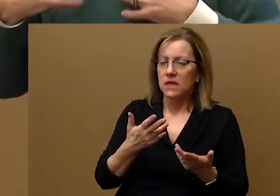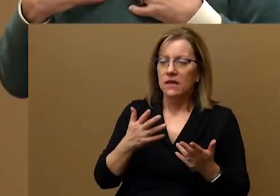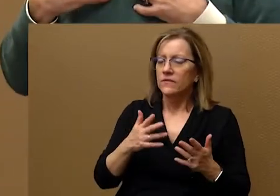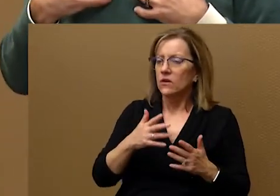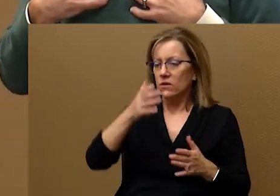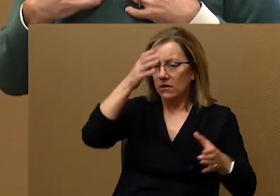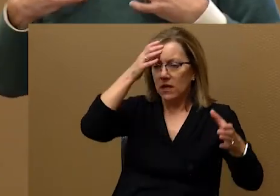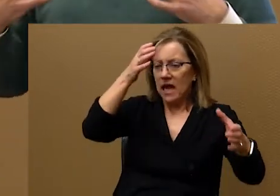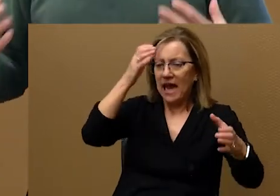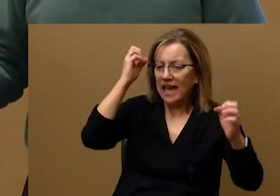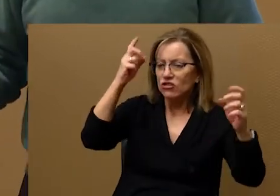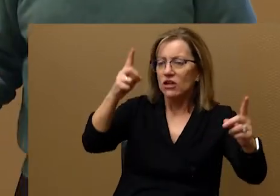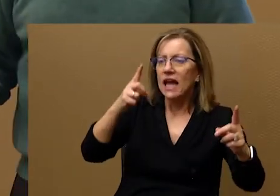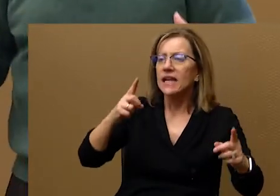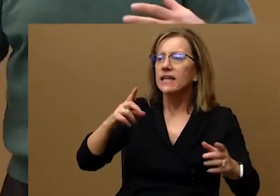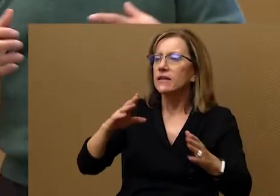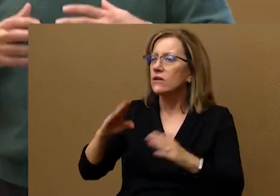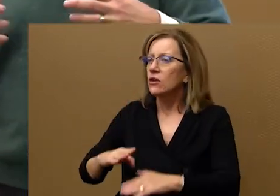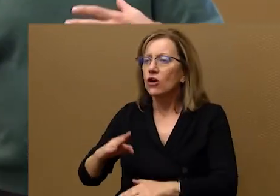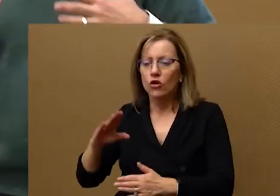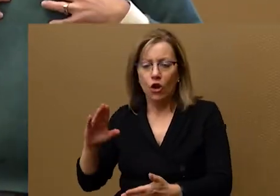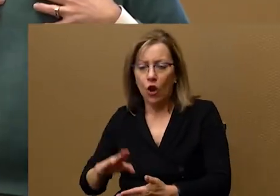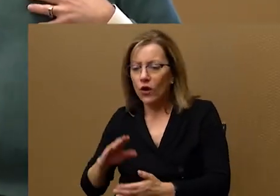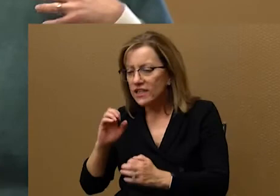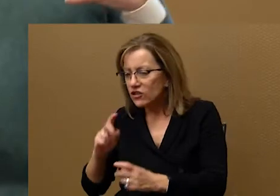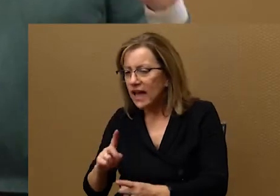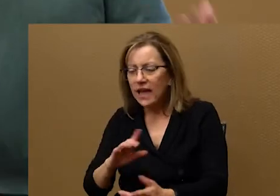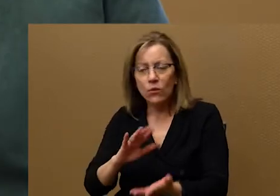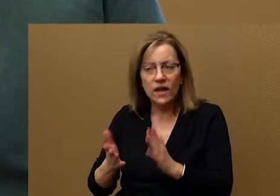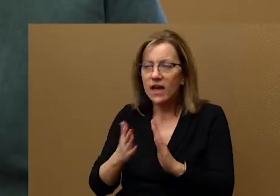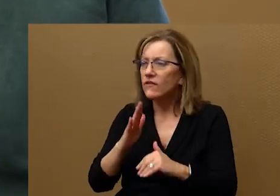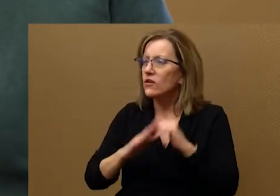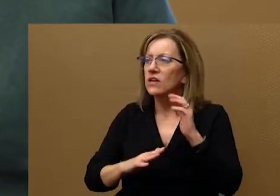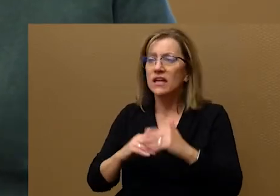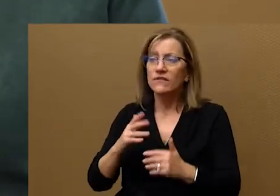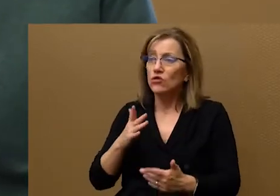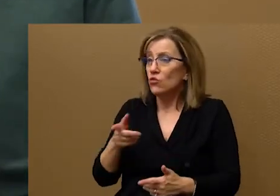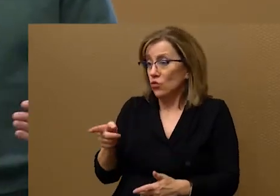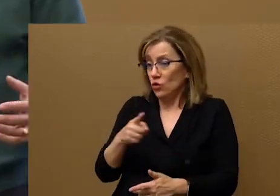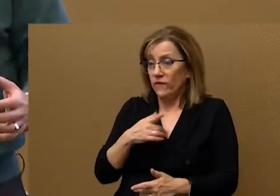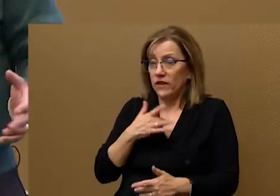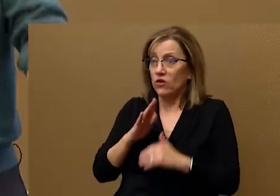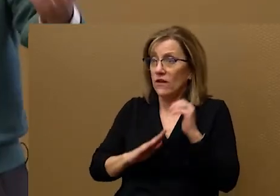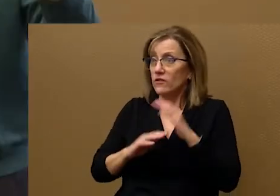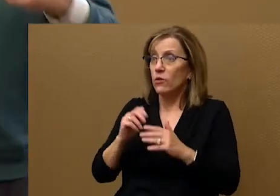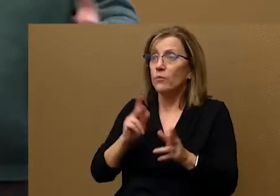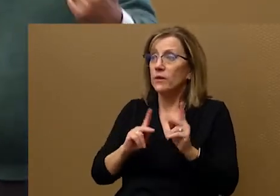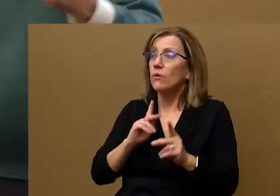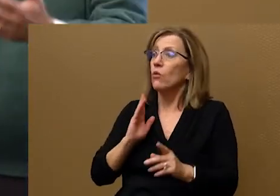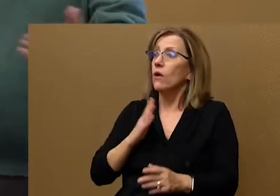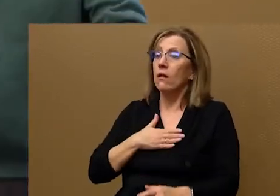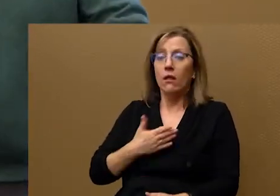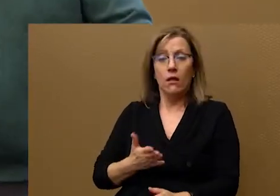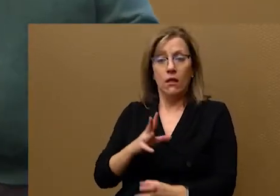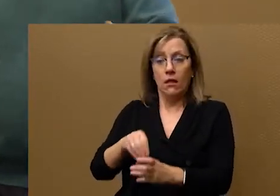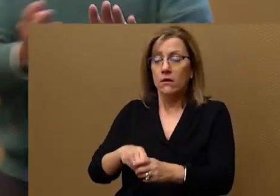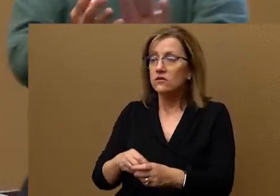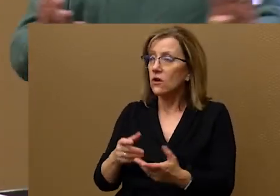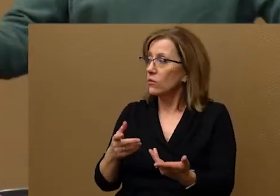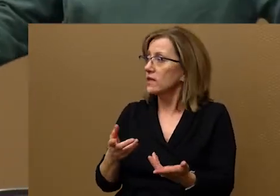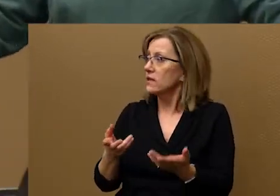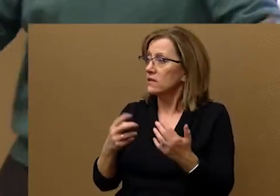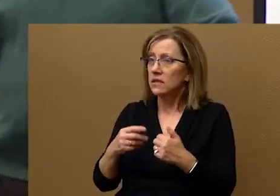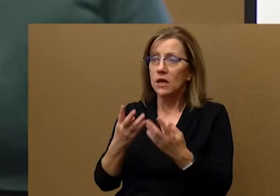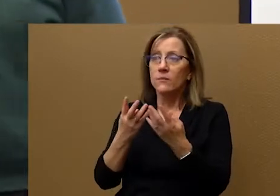people, I don't know how to do this work without role playing. I find that if you're comfortable with it, people will do it. But so we get up. This would be a group. Have